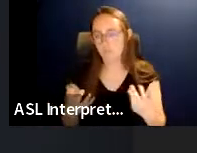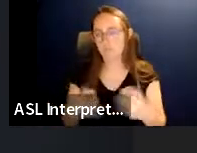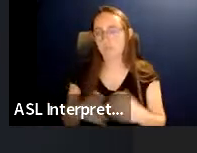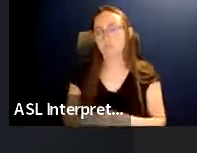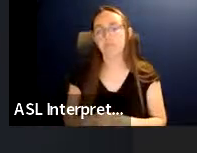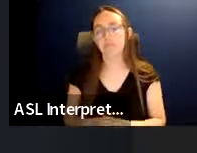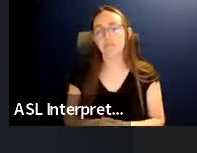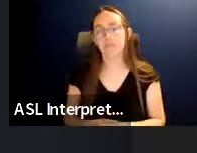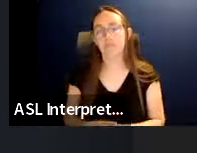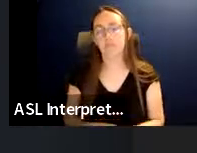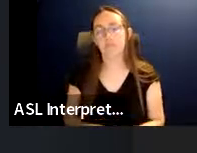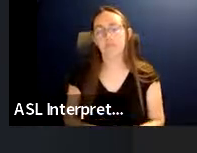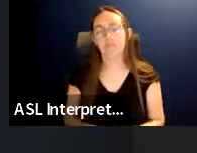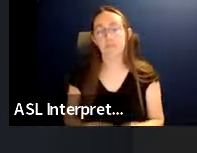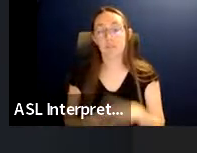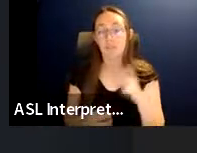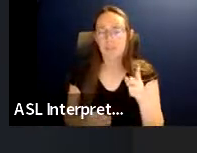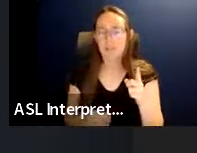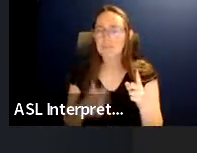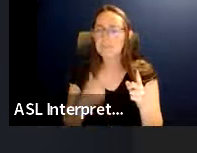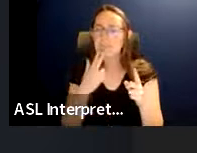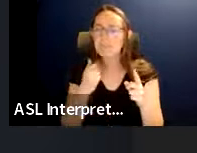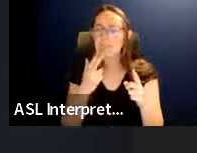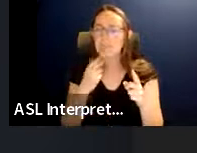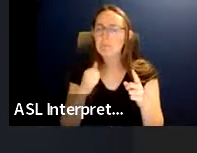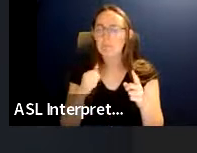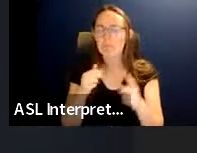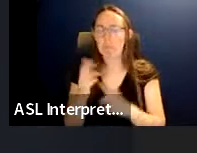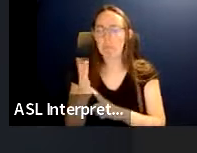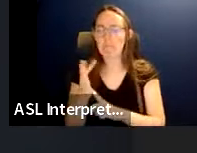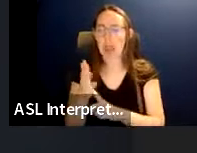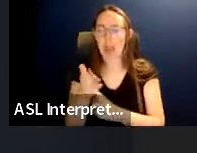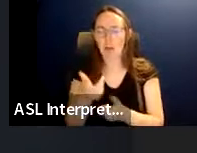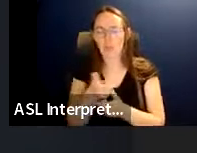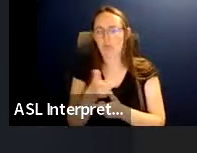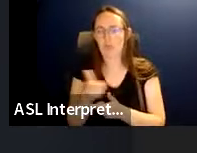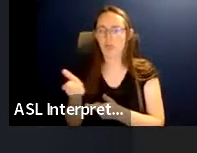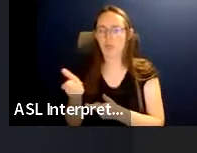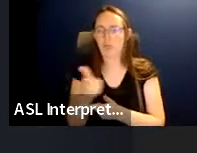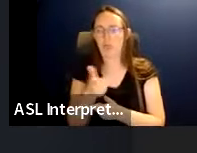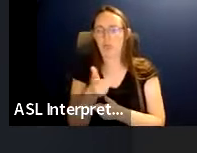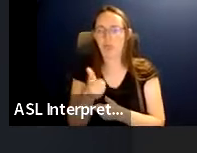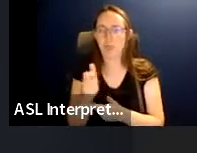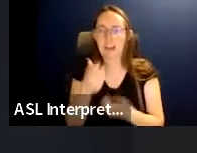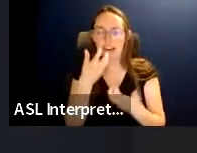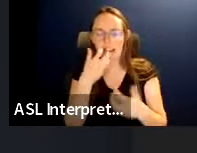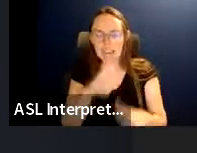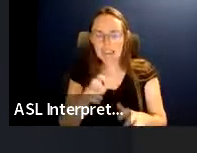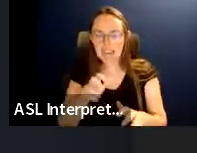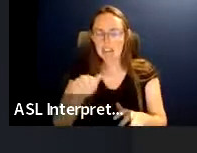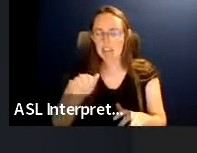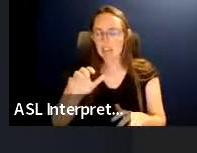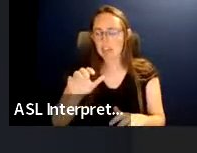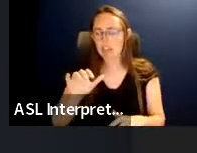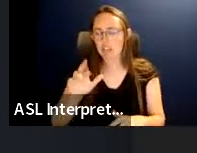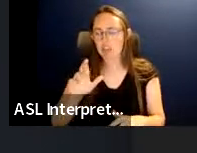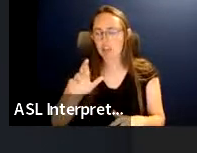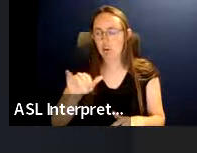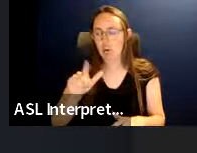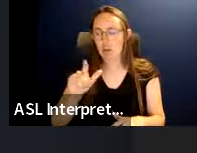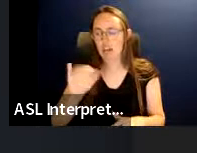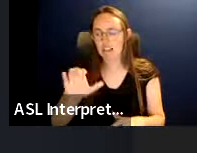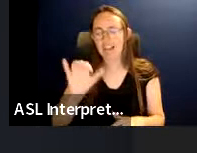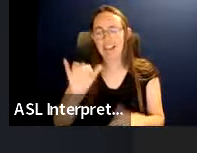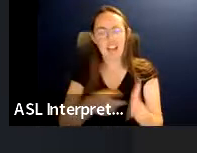This is a mini blowtorch that I use to heat up acrylic. Now, acrylic takes 10 seconds. So you go up